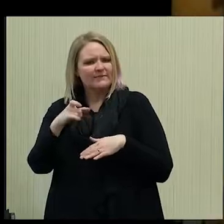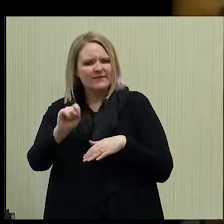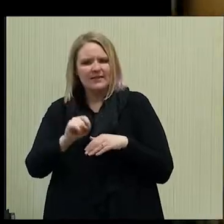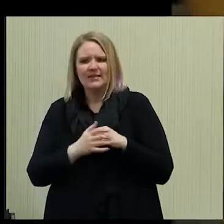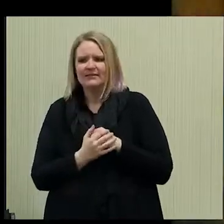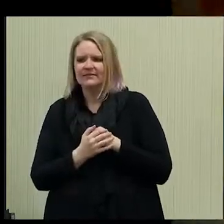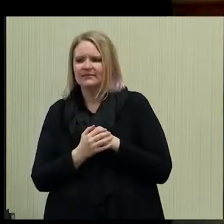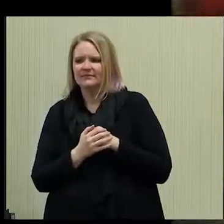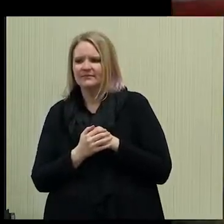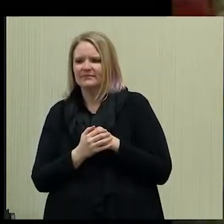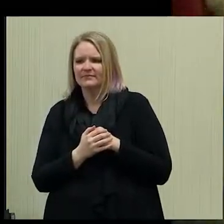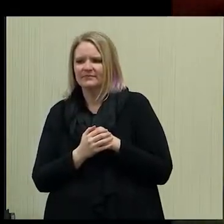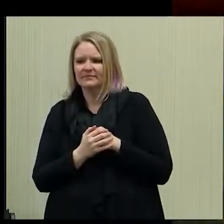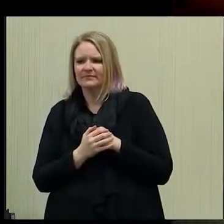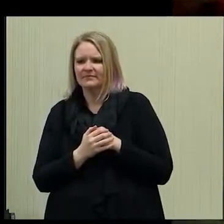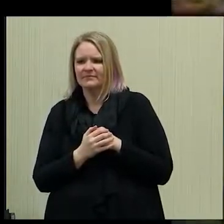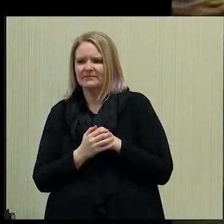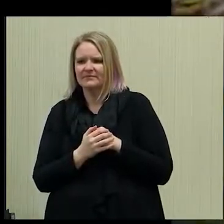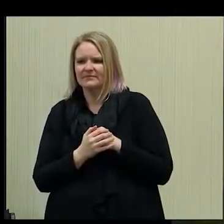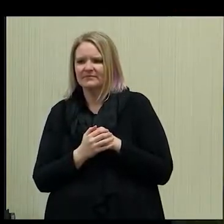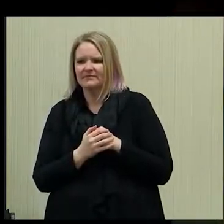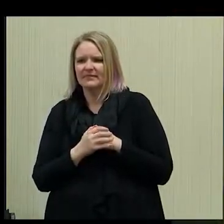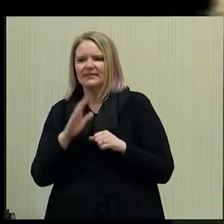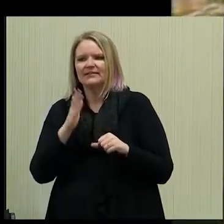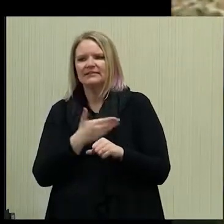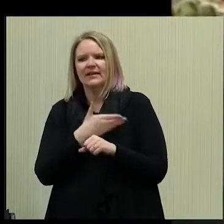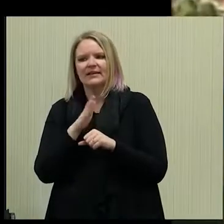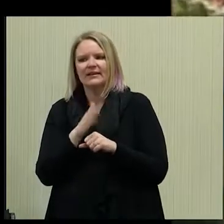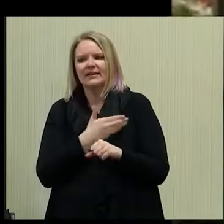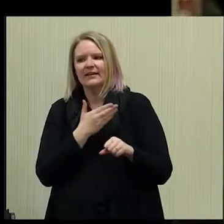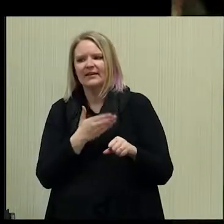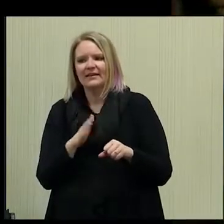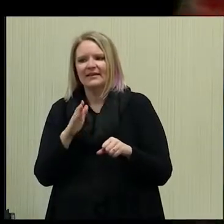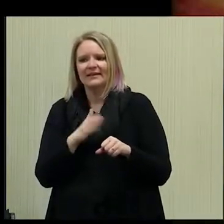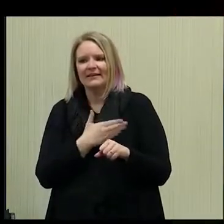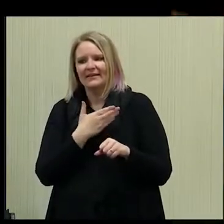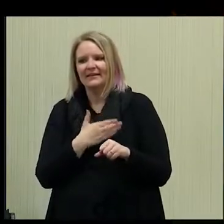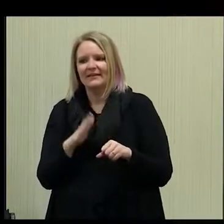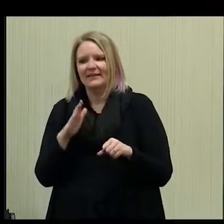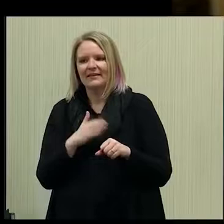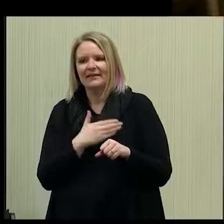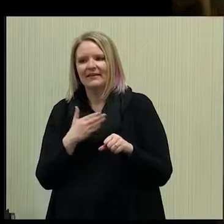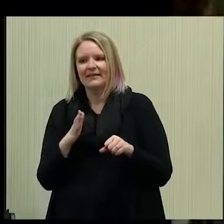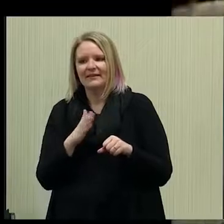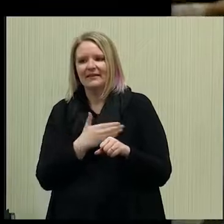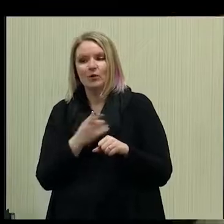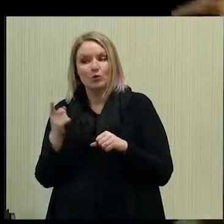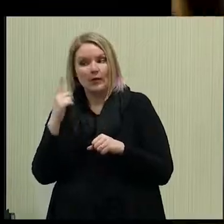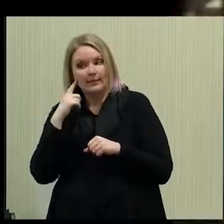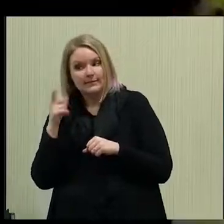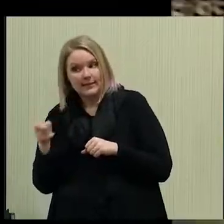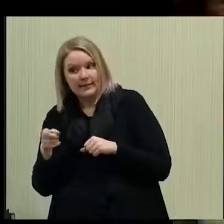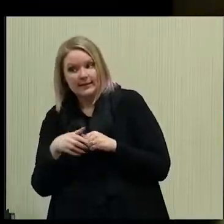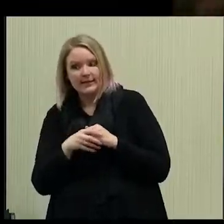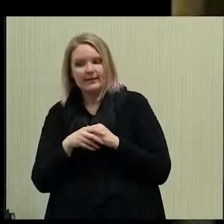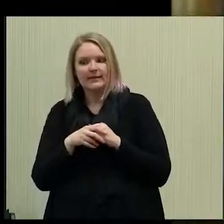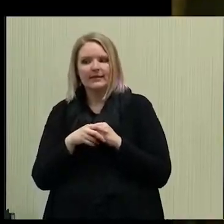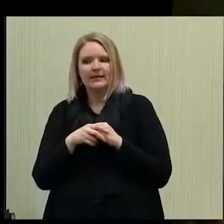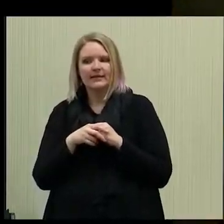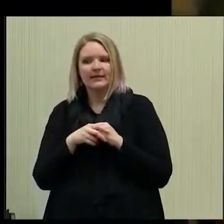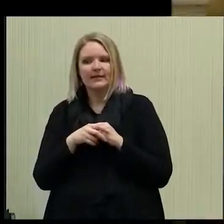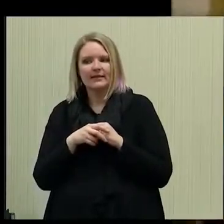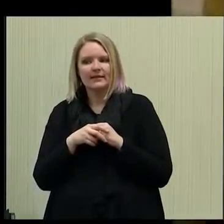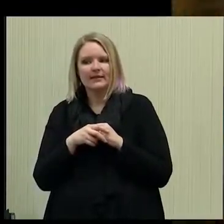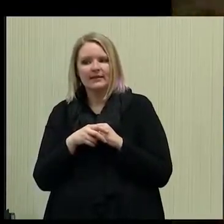Down the hall, put your finger on the wall, in the hall. Are you listening? Put your finger